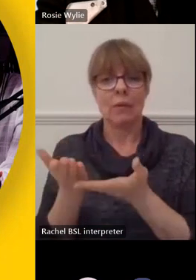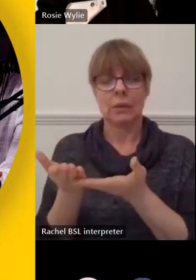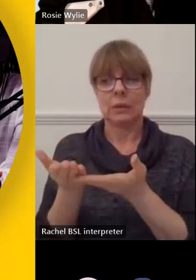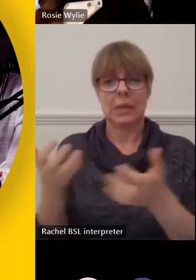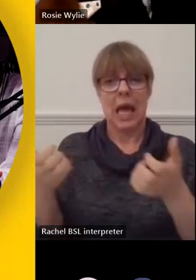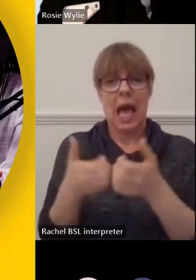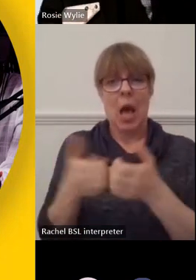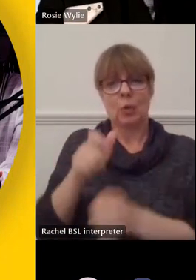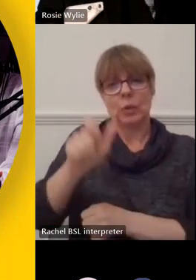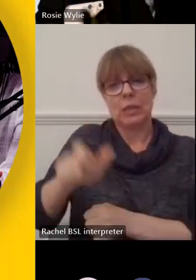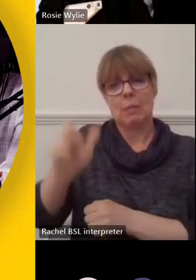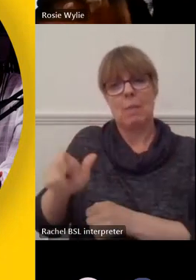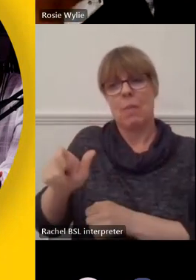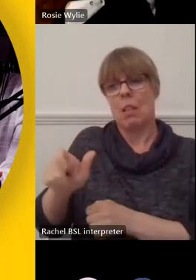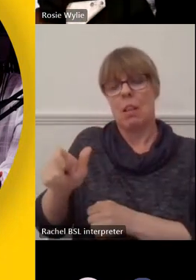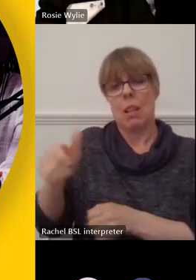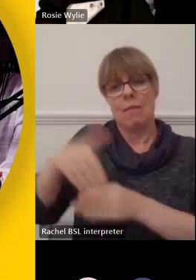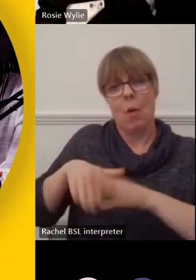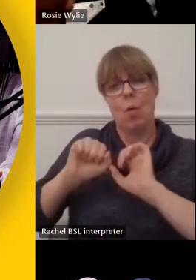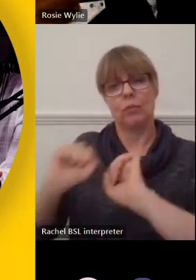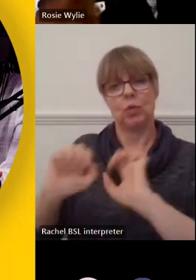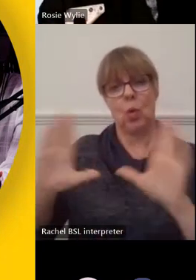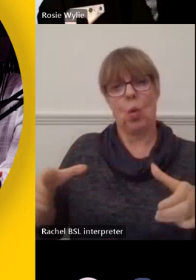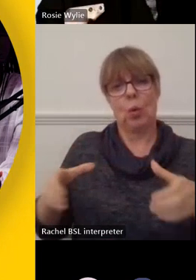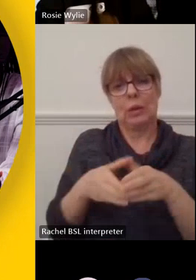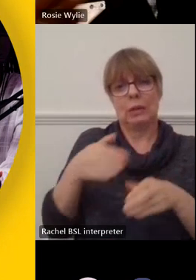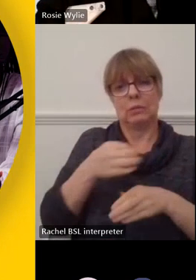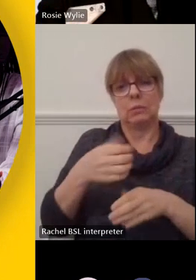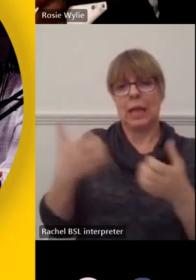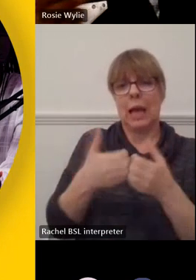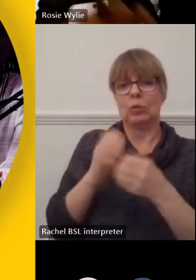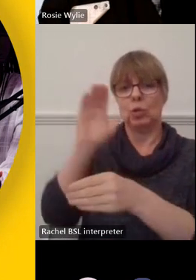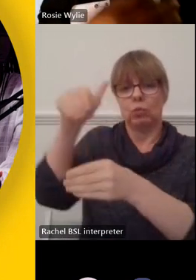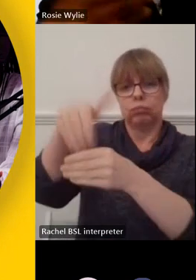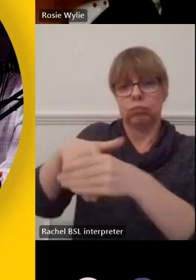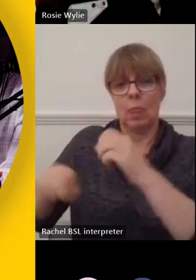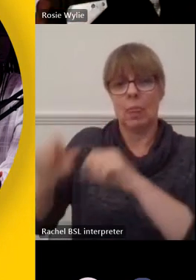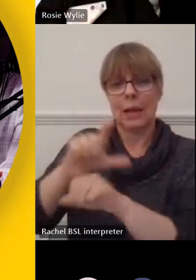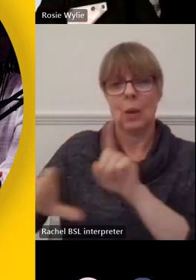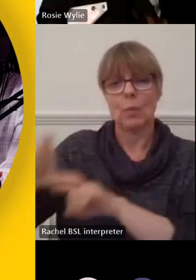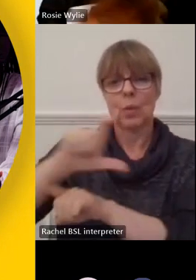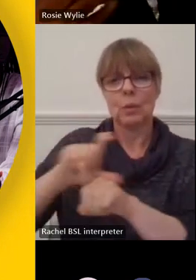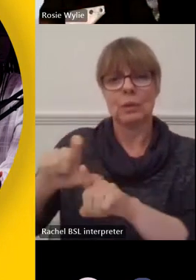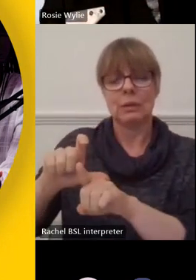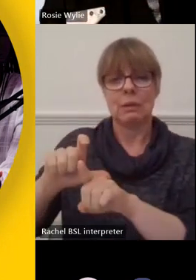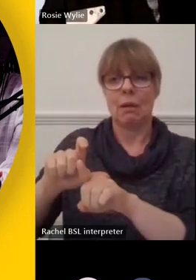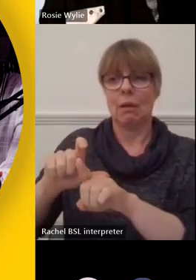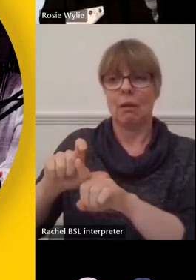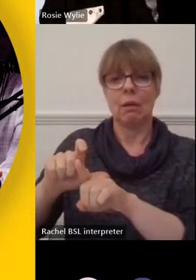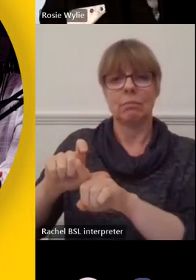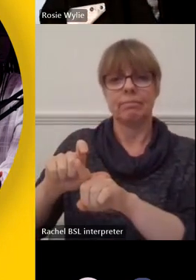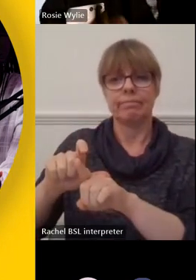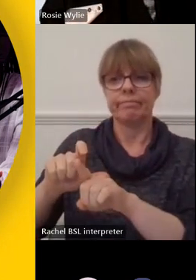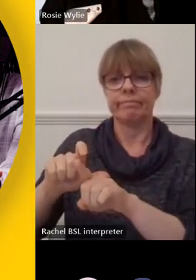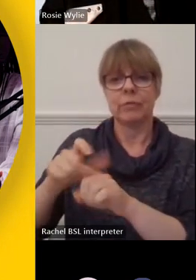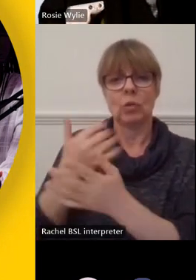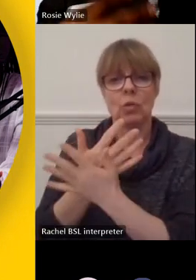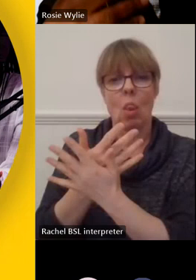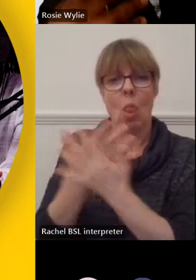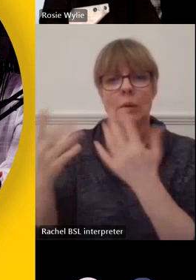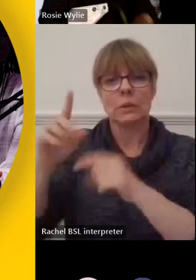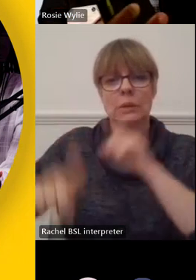population, how do you want volunteers from this to be able, how do you want to tap into that community? The population is growing. There are a lot of people coming from different professional backgrounds,